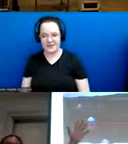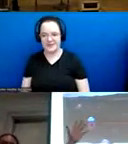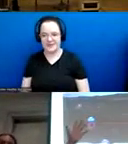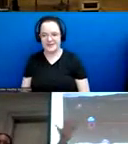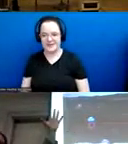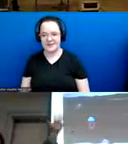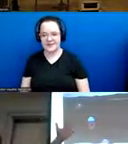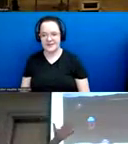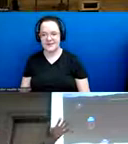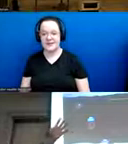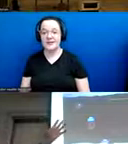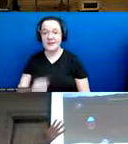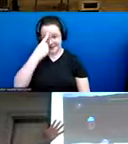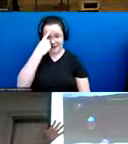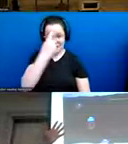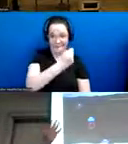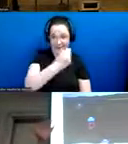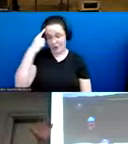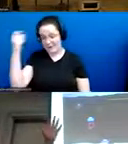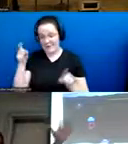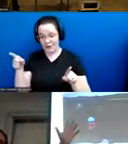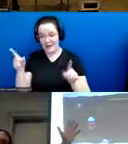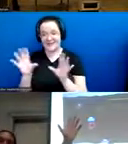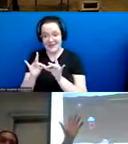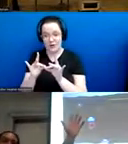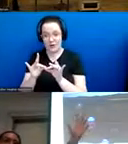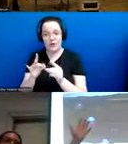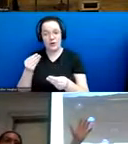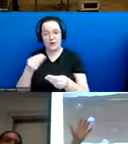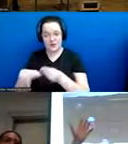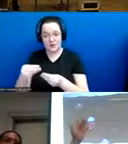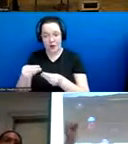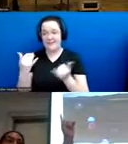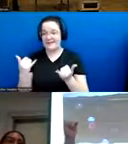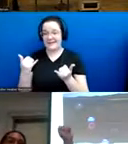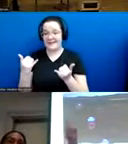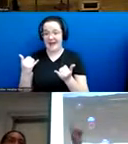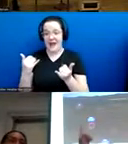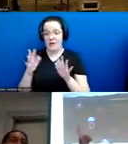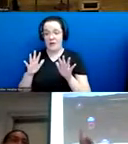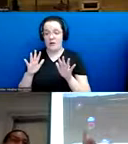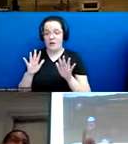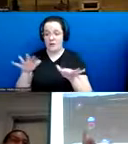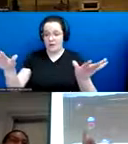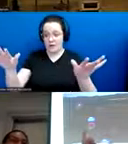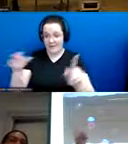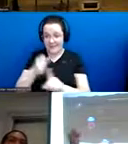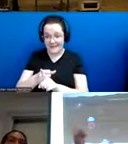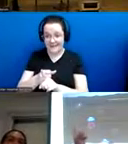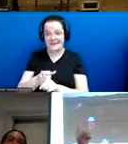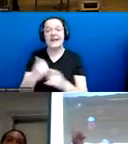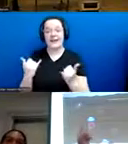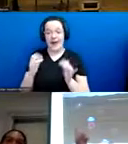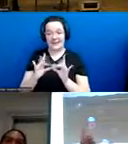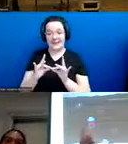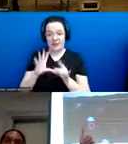these memories and doing the swapping procedures, the net effect is like now the entanglement, first of all, is in memories. So then